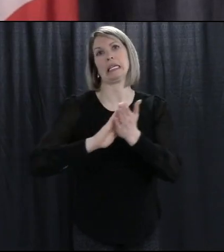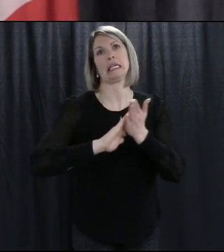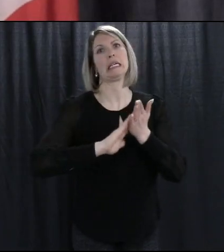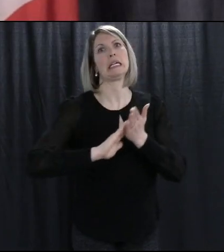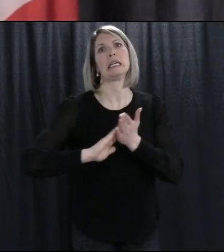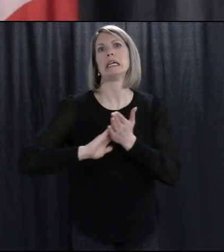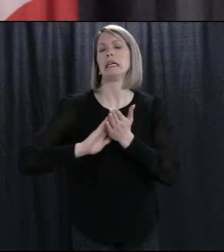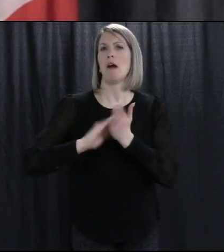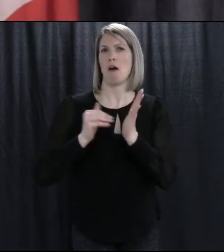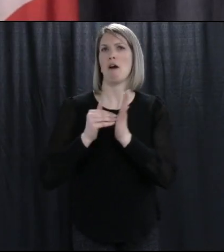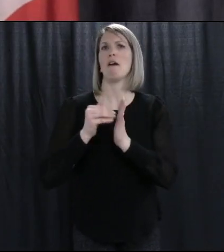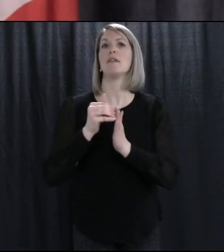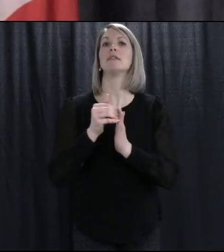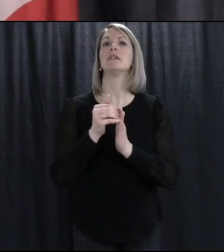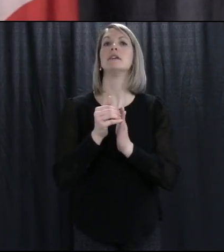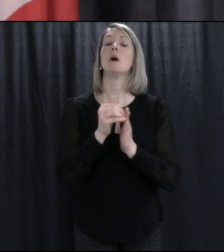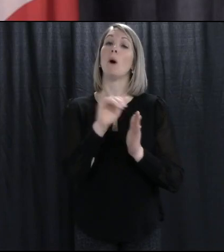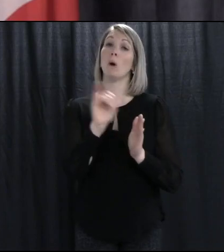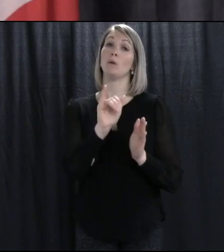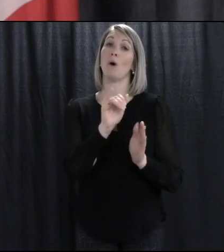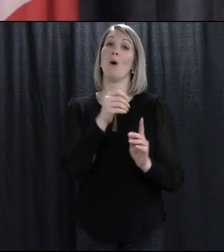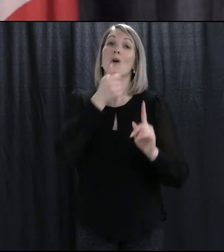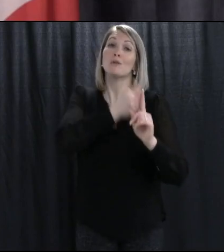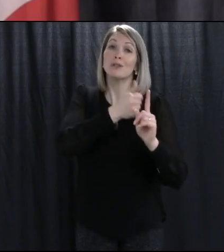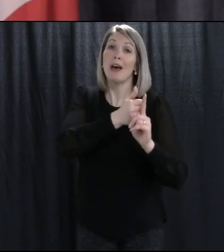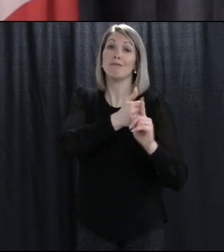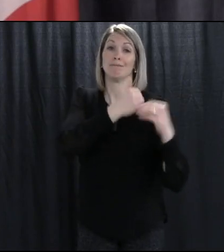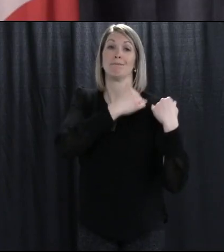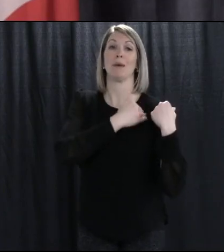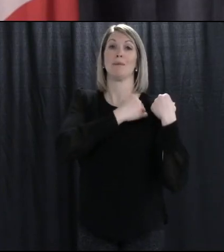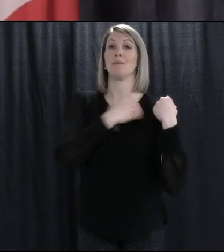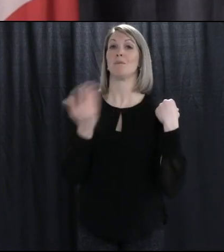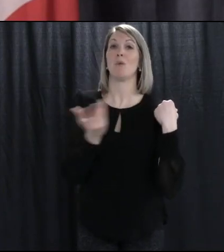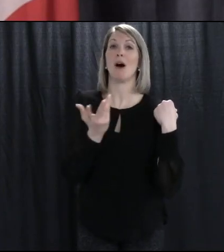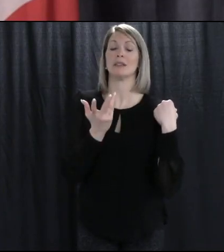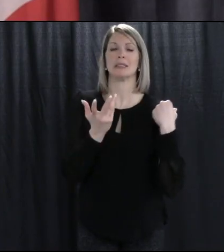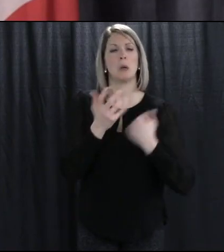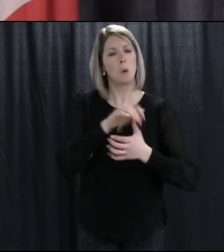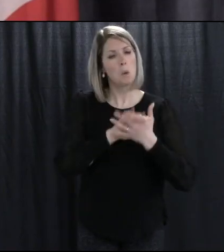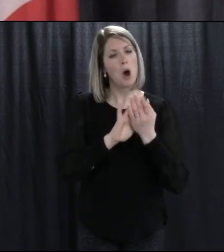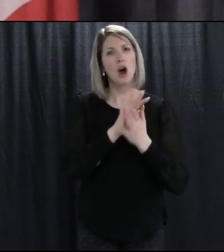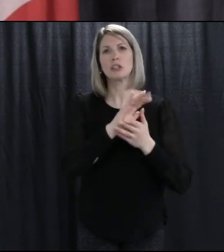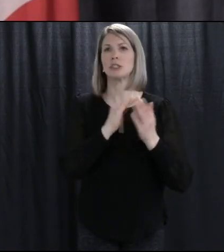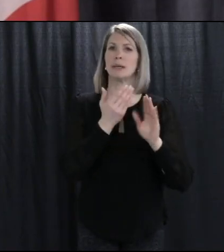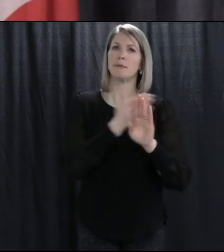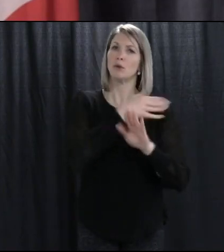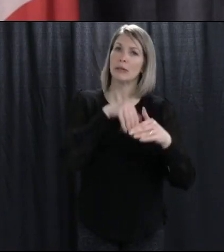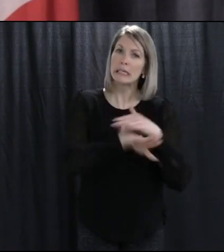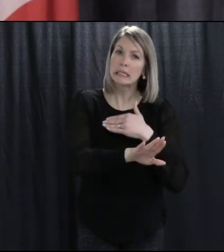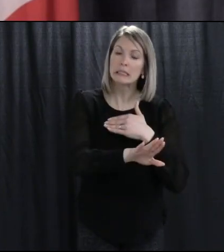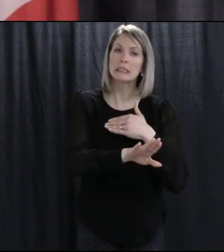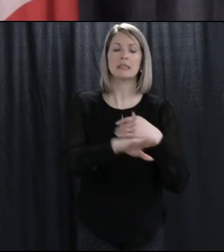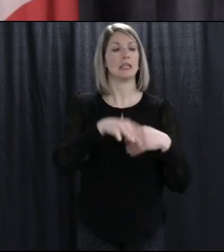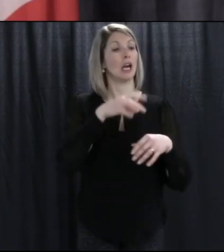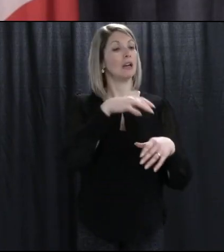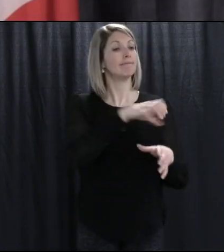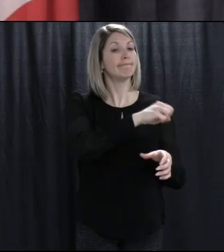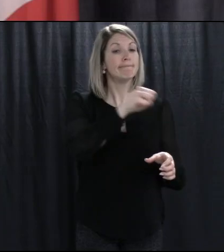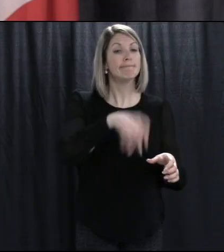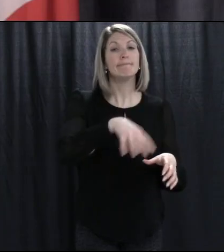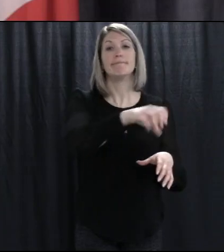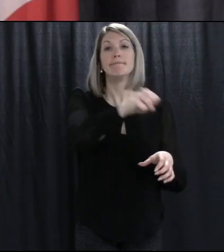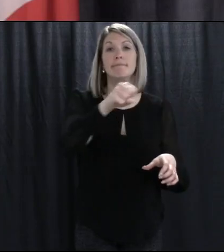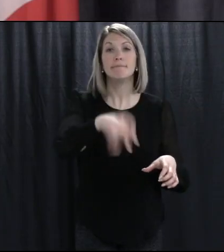And then we have our own personal responsibility to make sure that we wash our hands and clean any surfaces that we touch, you know, clean